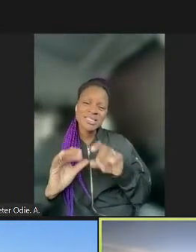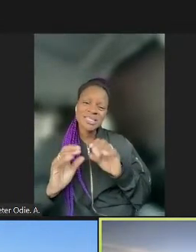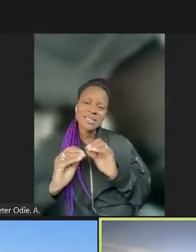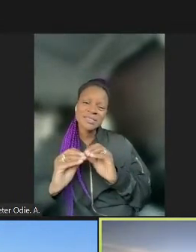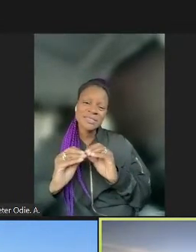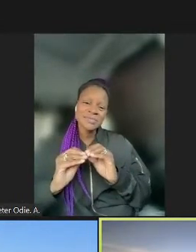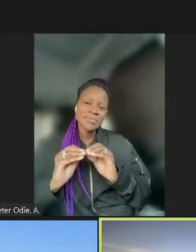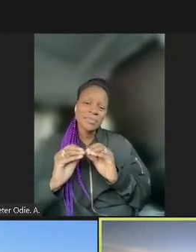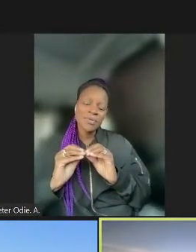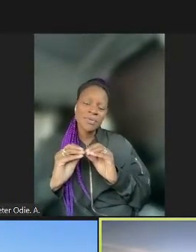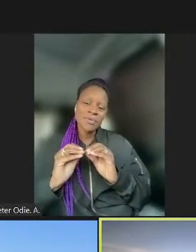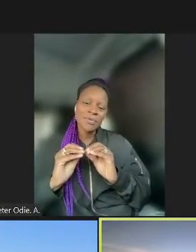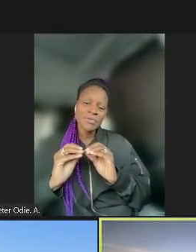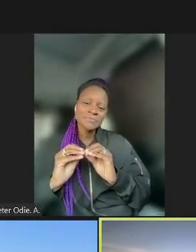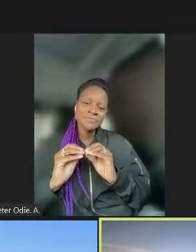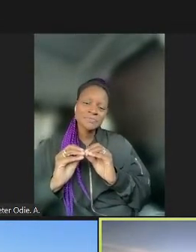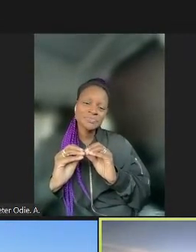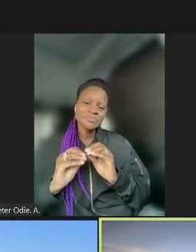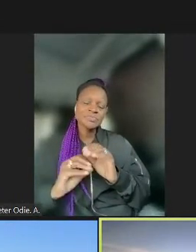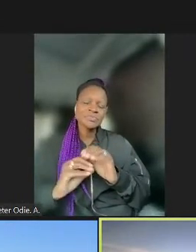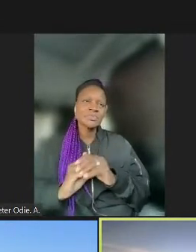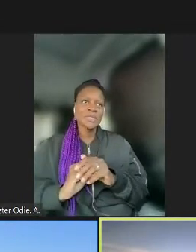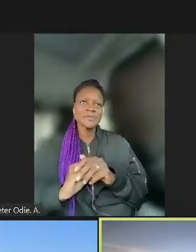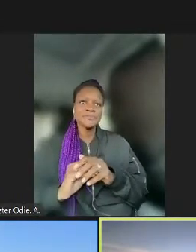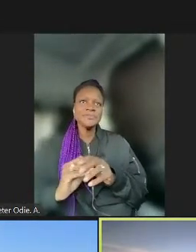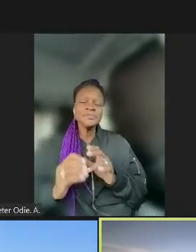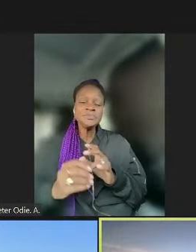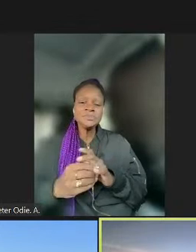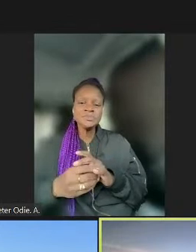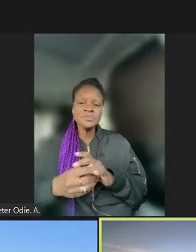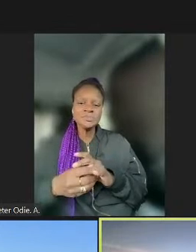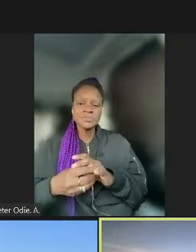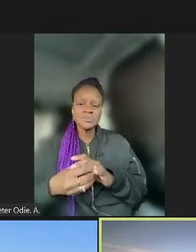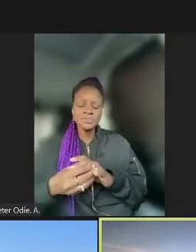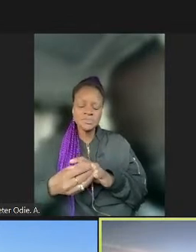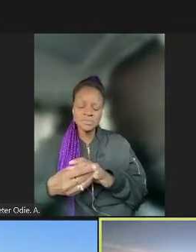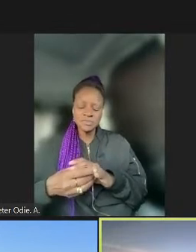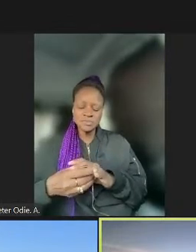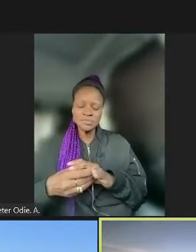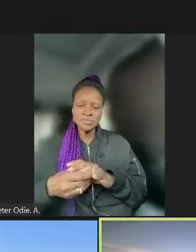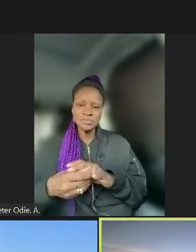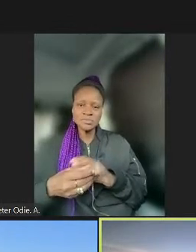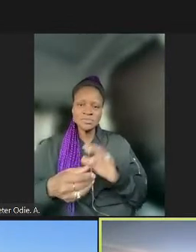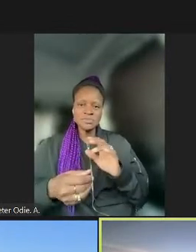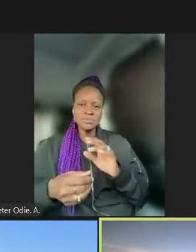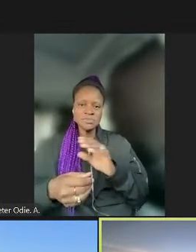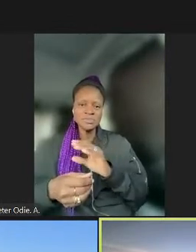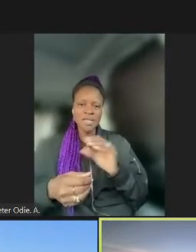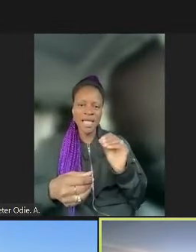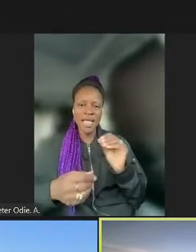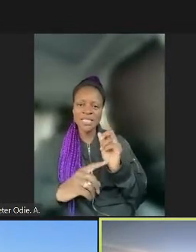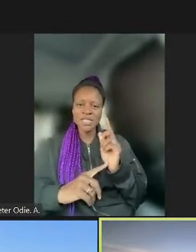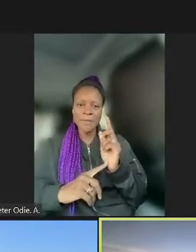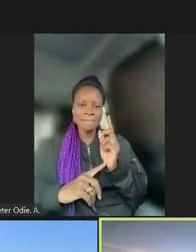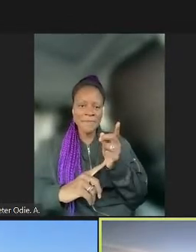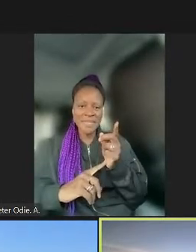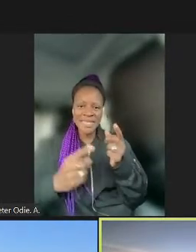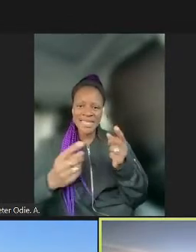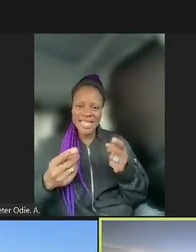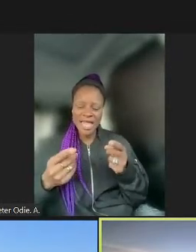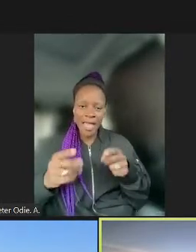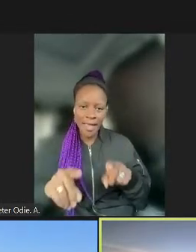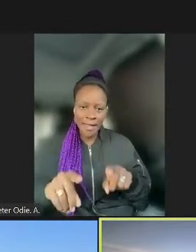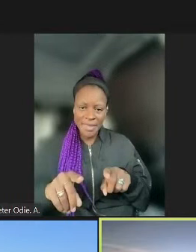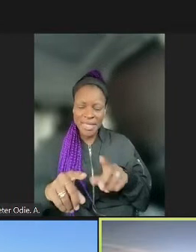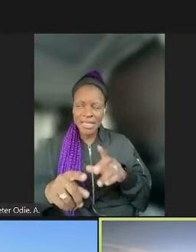before we would drop or repeal the indoor mask mandate. And the soonest that could occur is the end of the